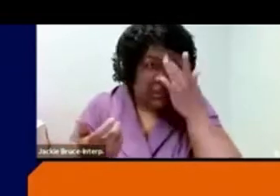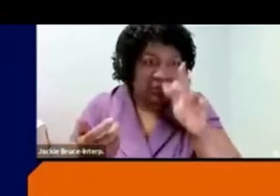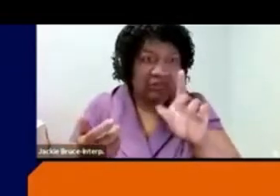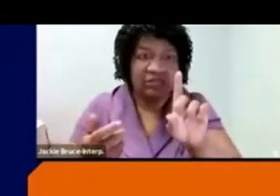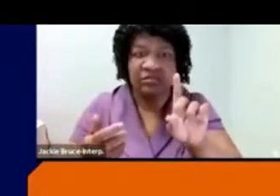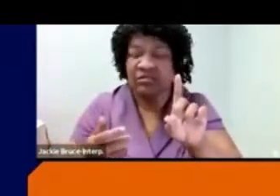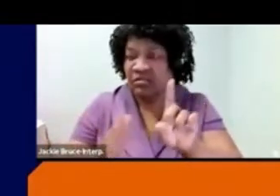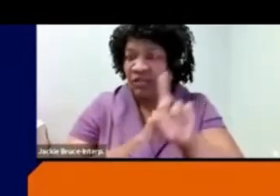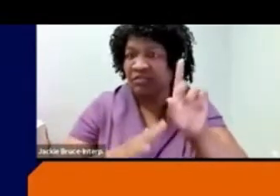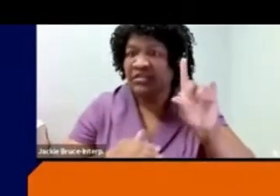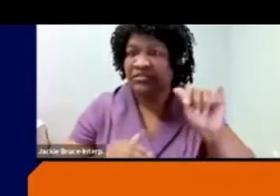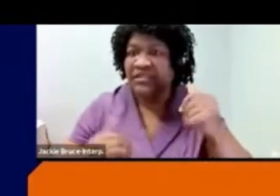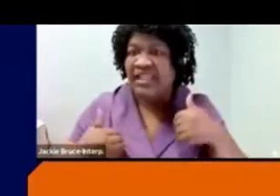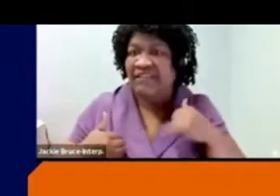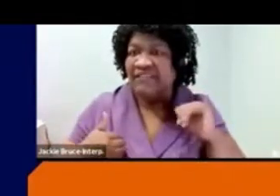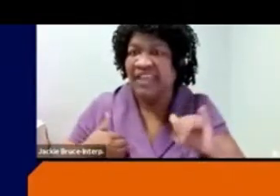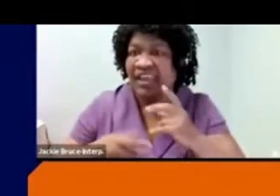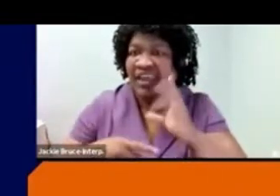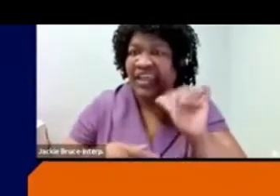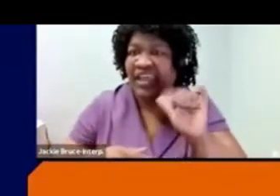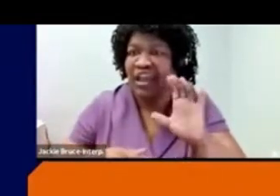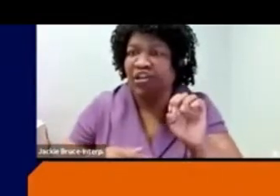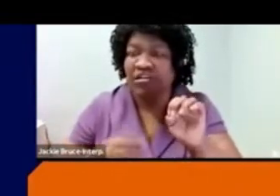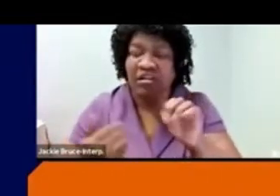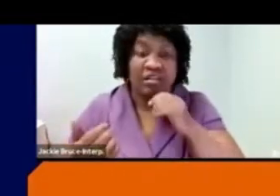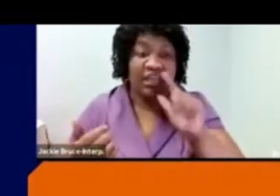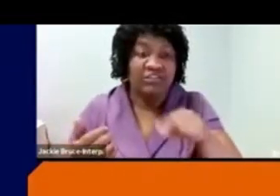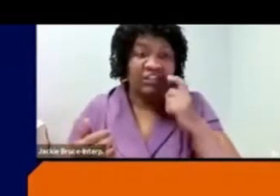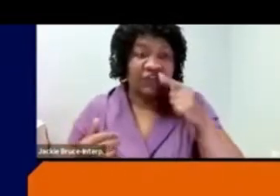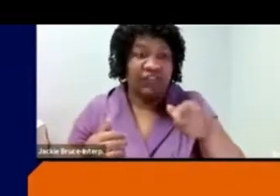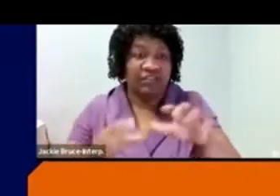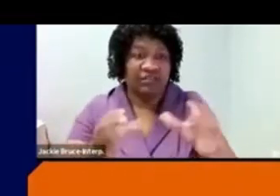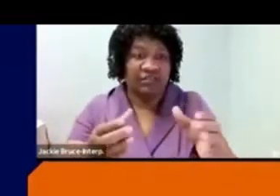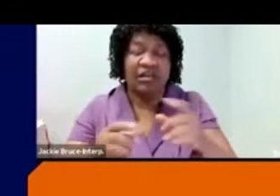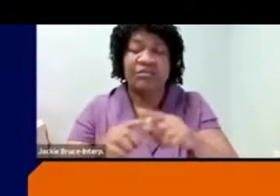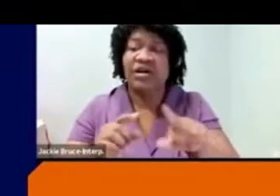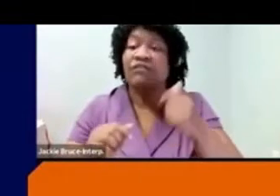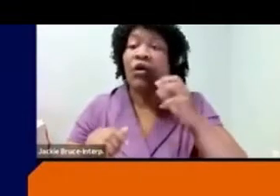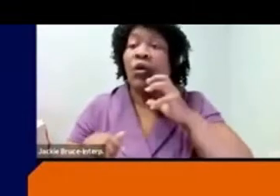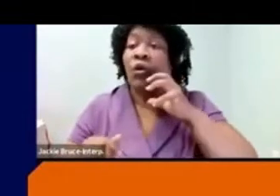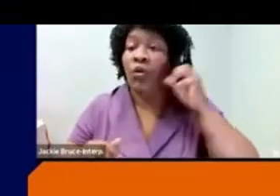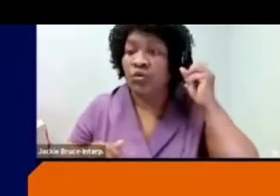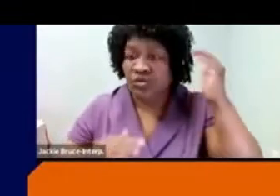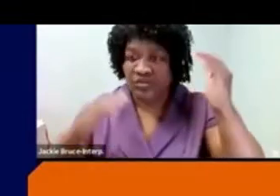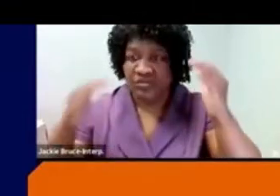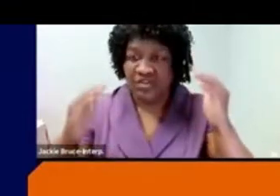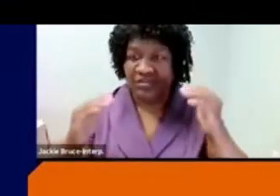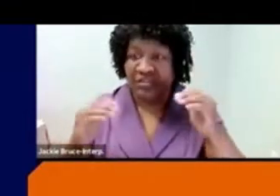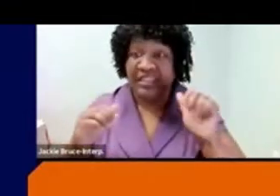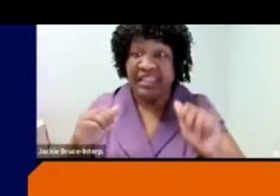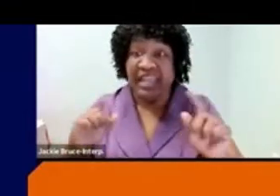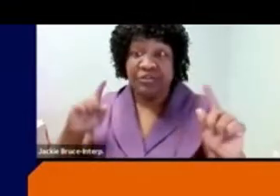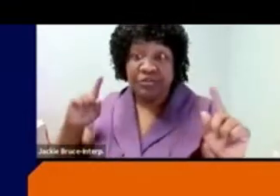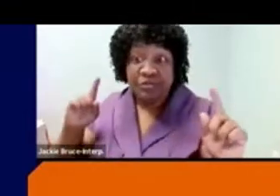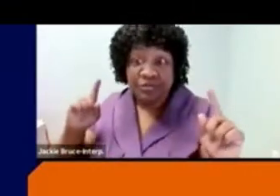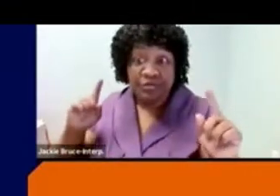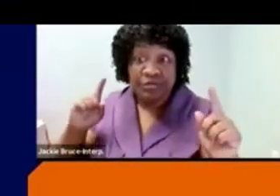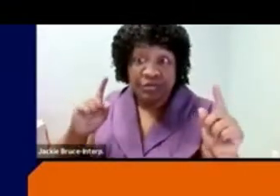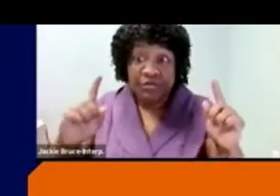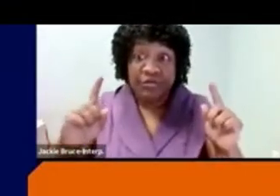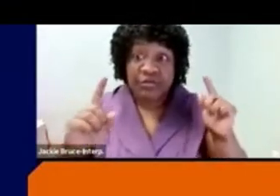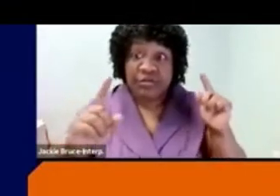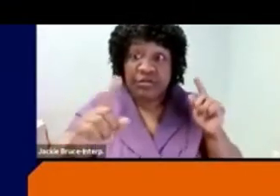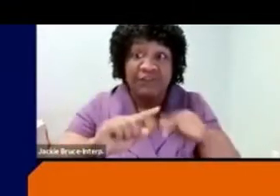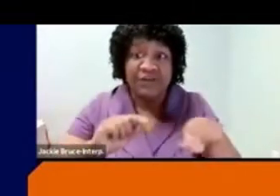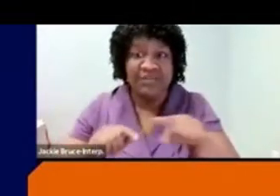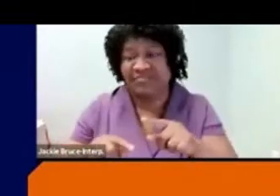require. That there's some types of care, not just for this population, but also for older adults that you just cannot socially distance. And